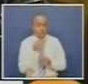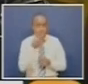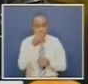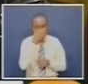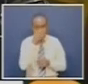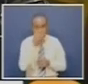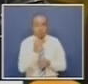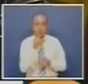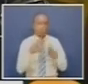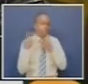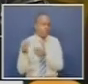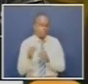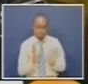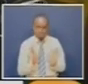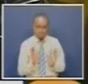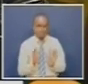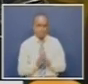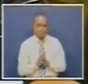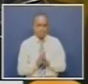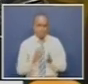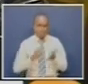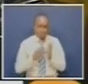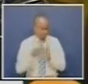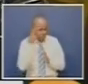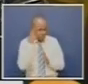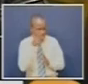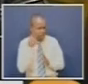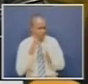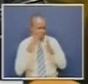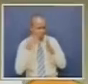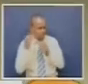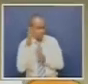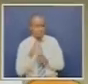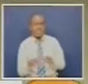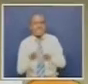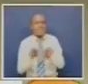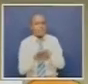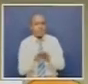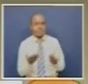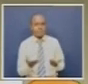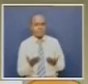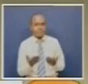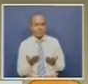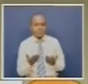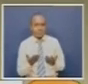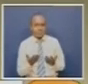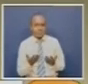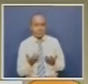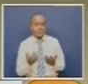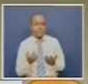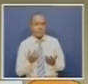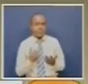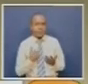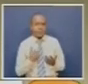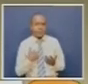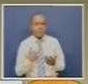Ruto is not leaving. That so you think Kalonzo is leaving? It is the same script, and I'm willing to bet my